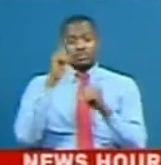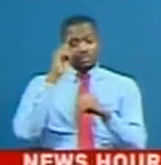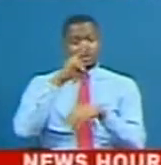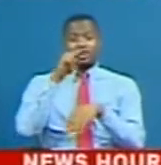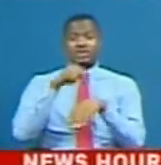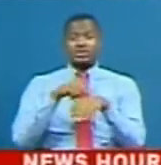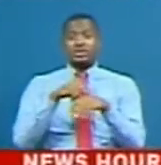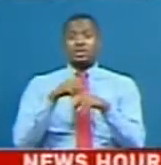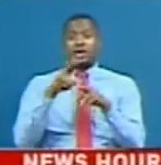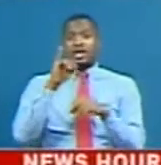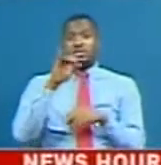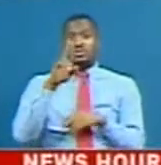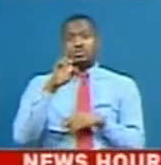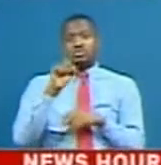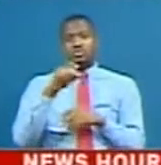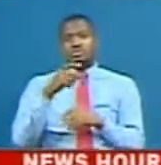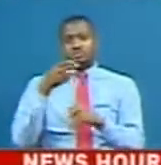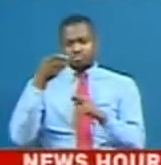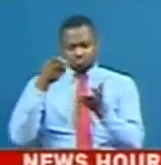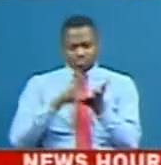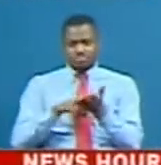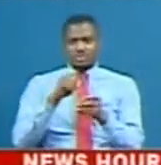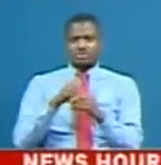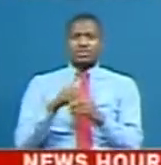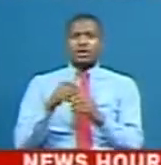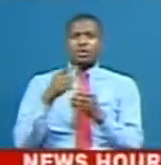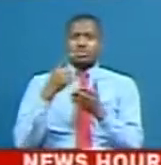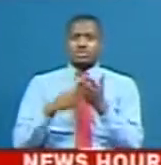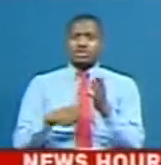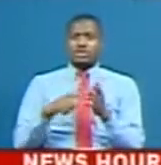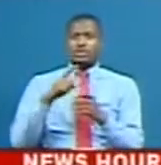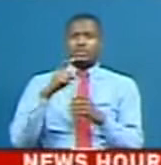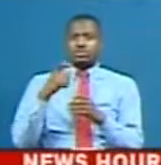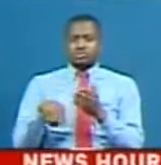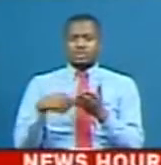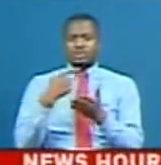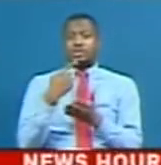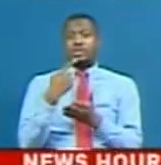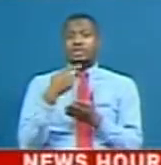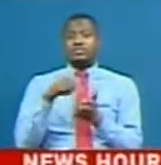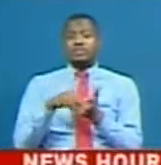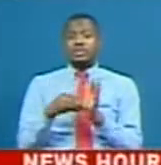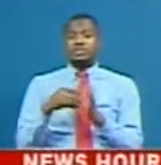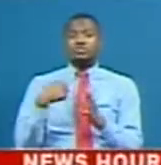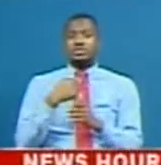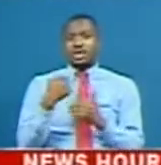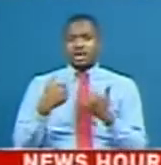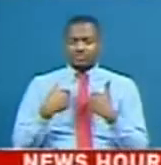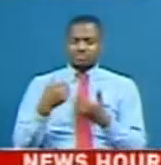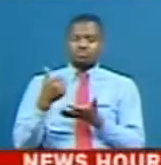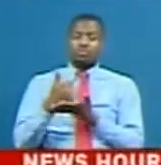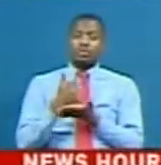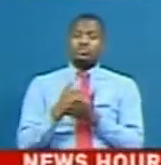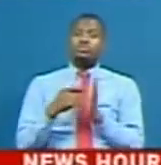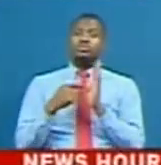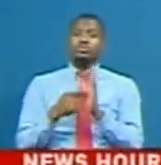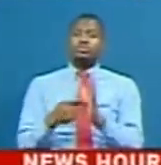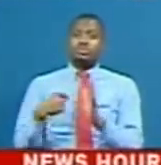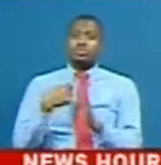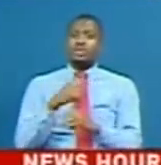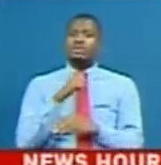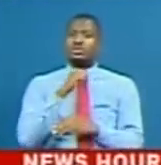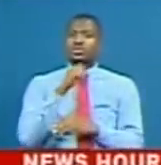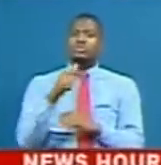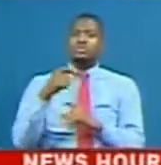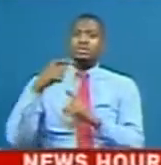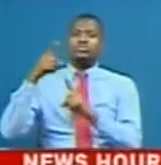National Union, ICU was mentioned in the ordinance that was gazetted. It means we have document that shows that we